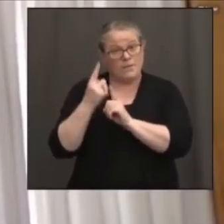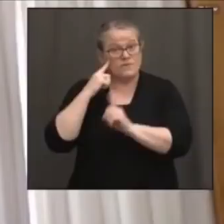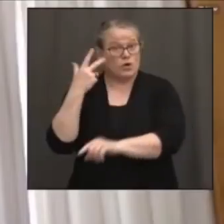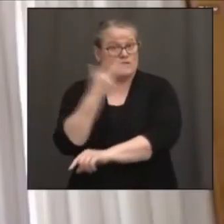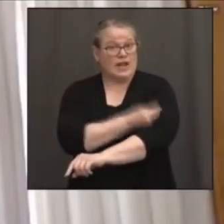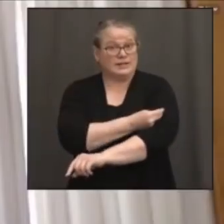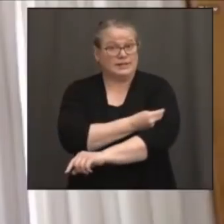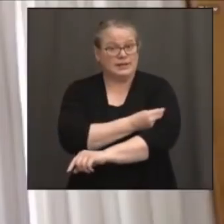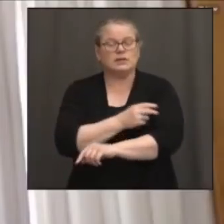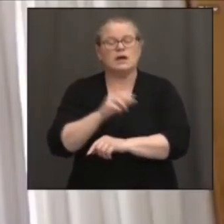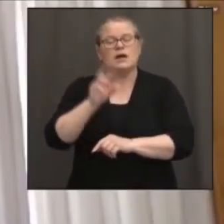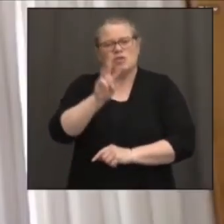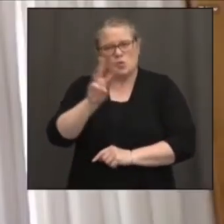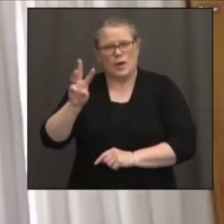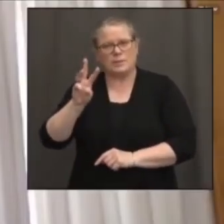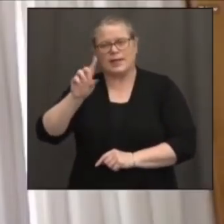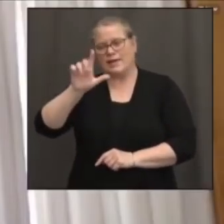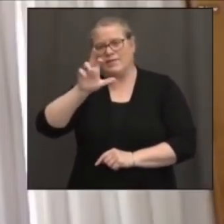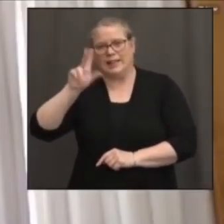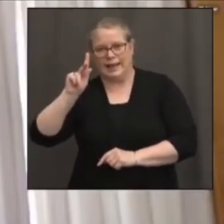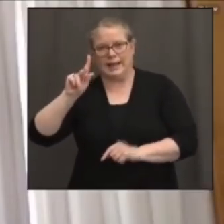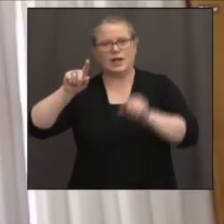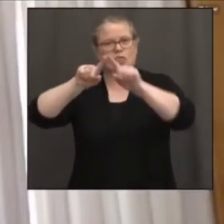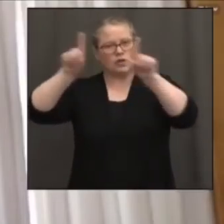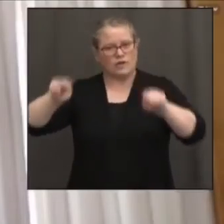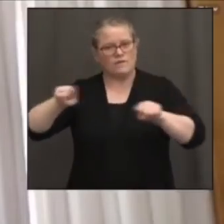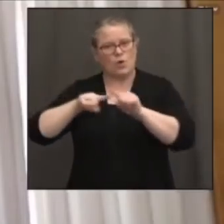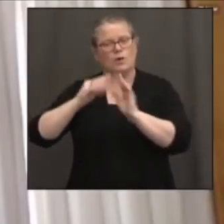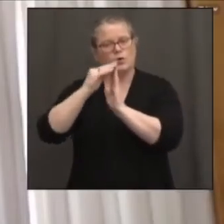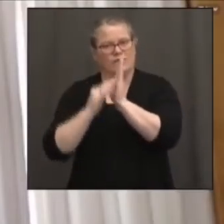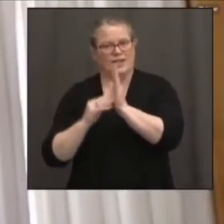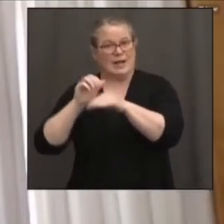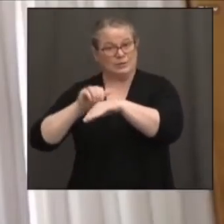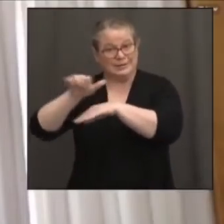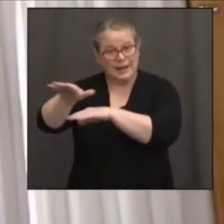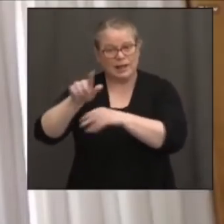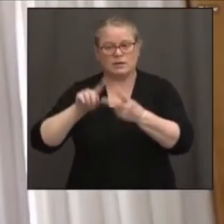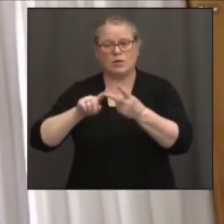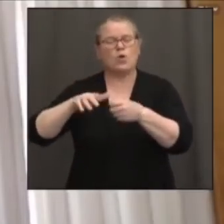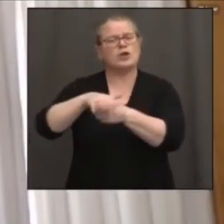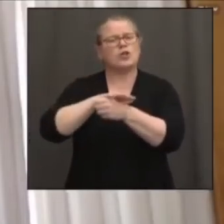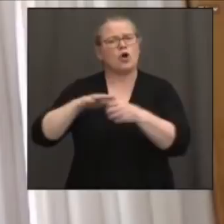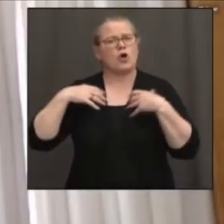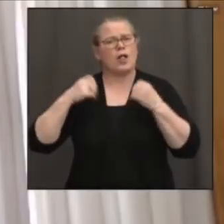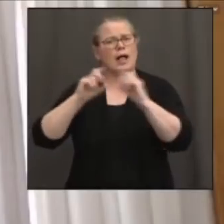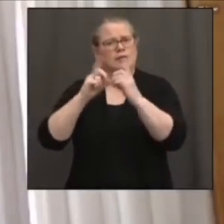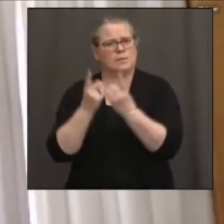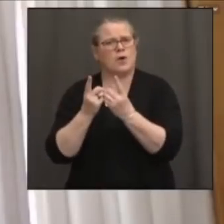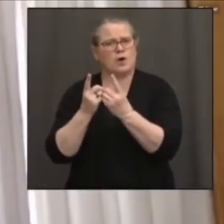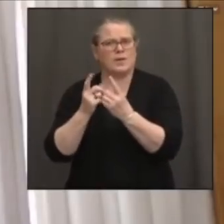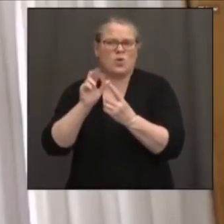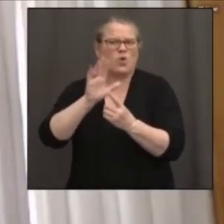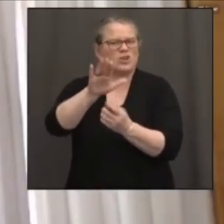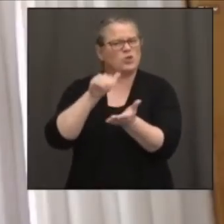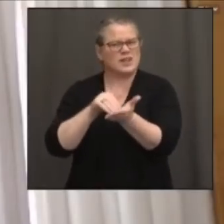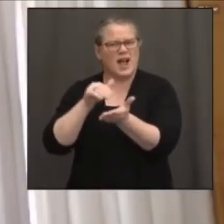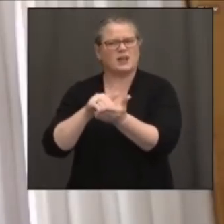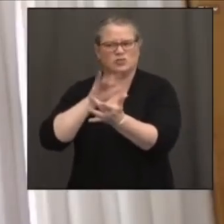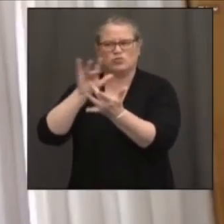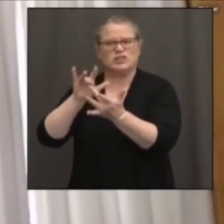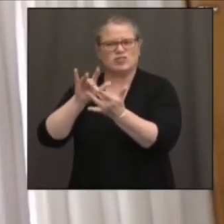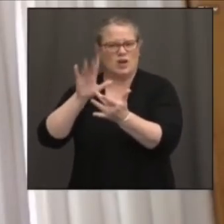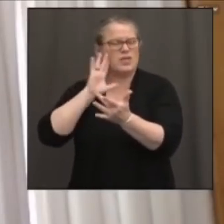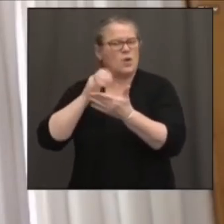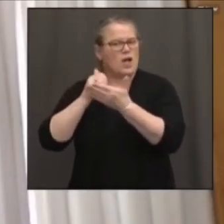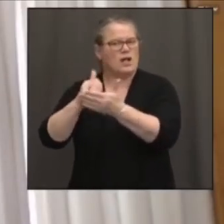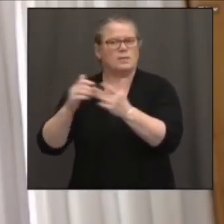form, or just reach out to your local health department or your healthcare provider, and they can help connect you. There's plenty